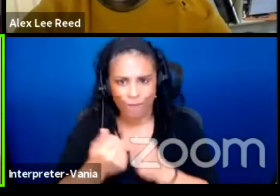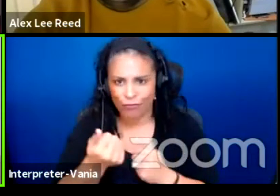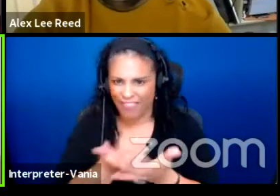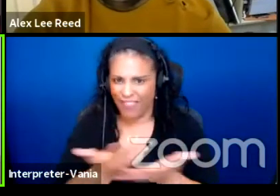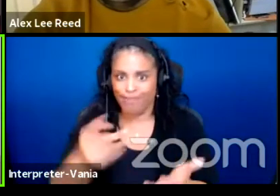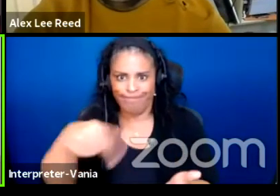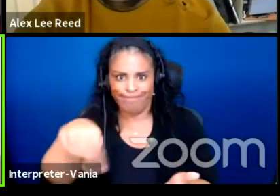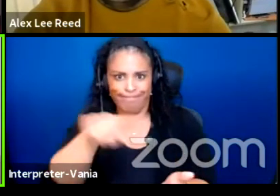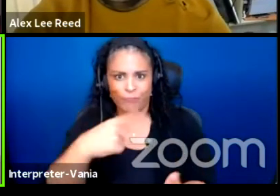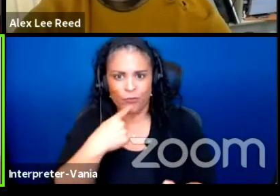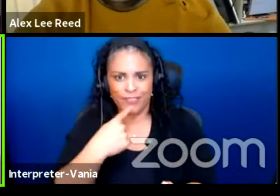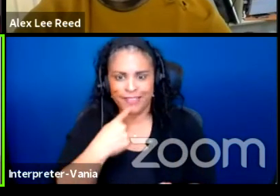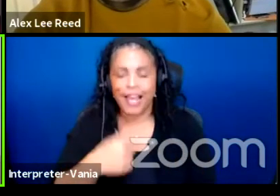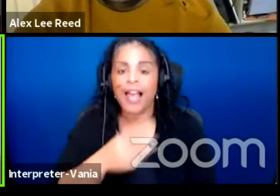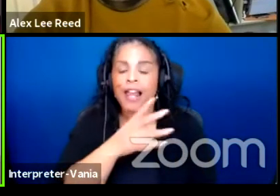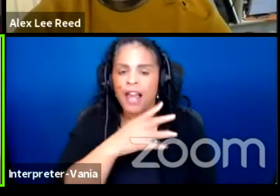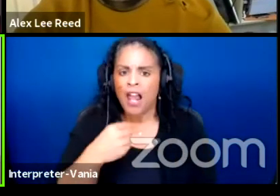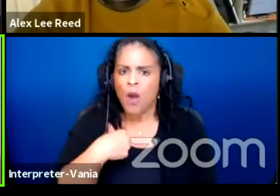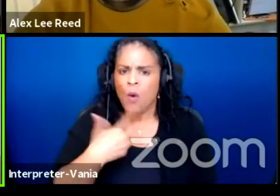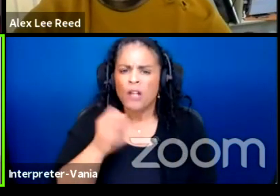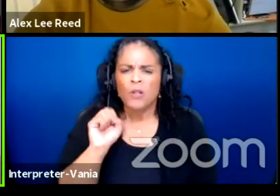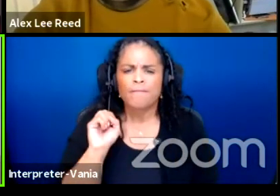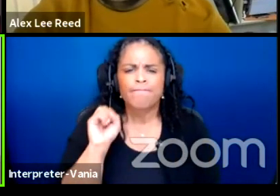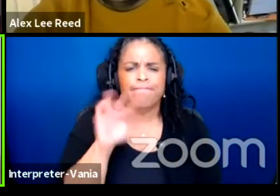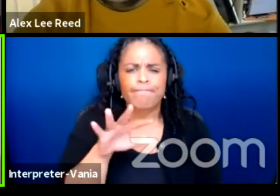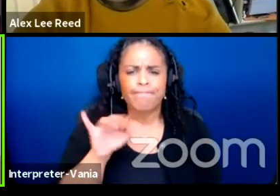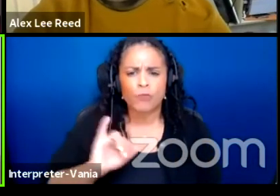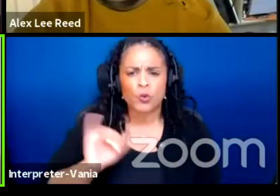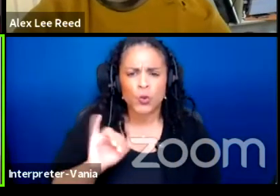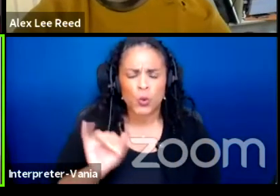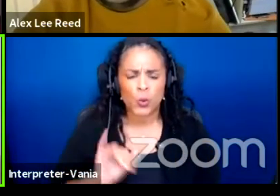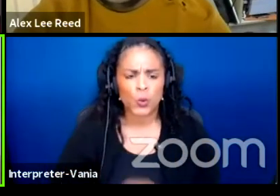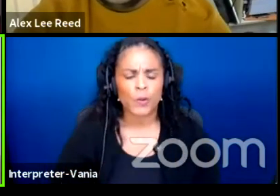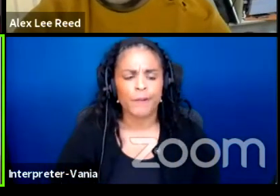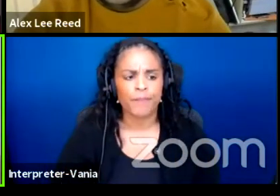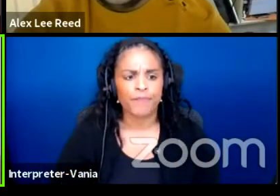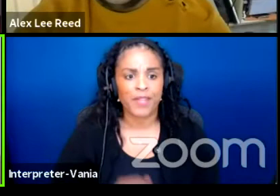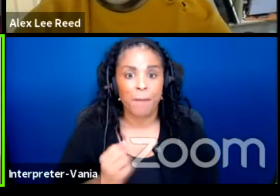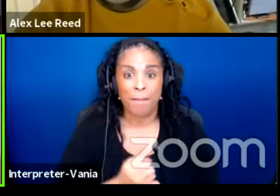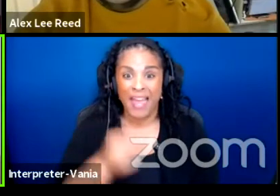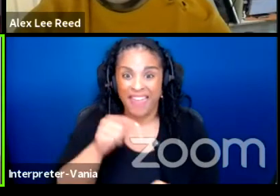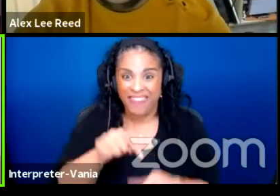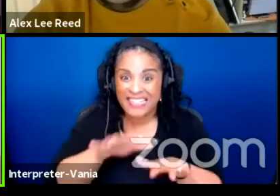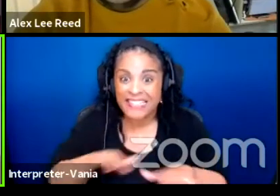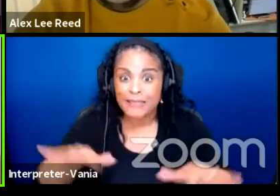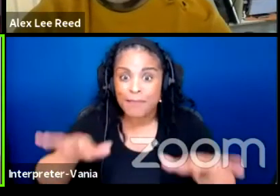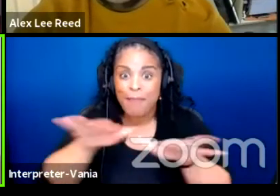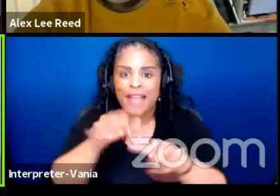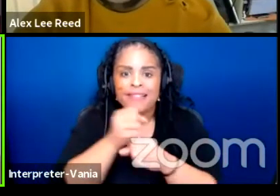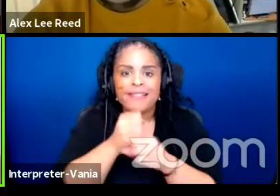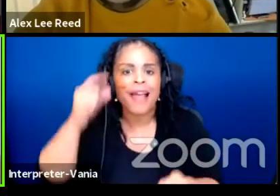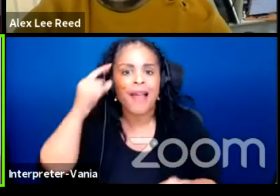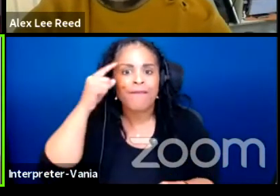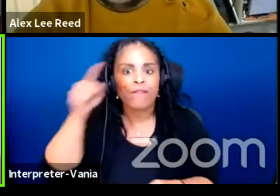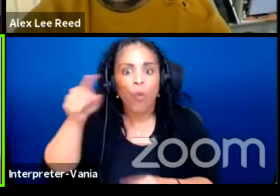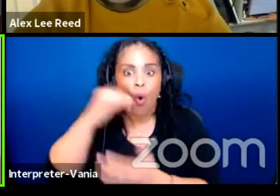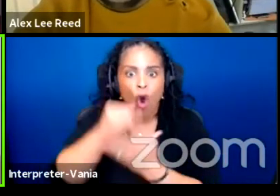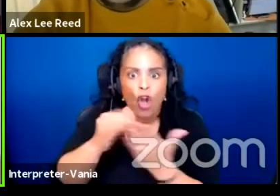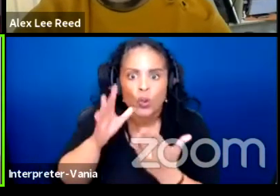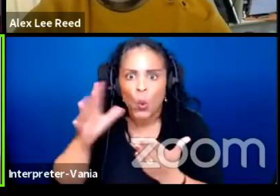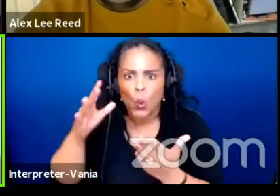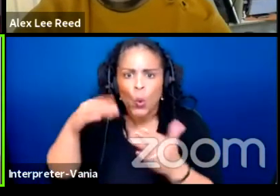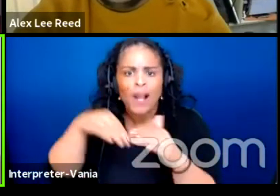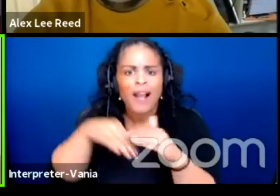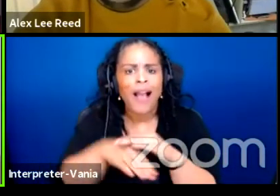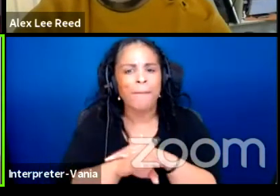mix, you know, really making the spaces safe for artists who come into the rooms.